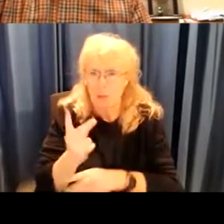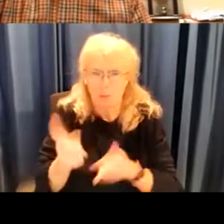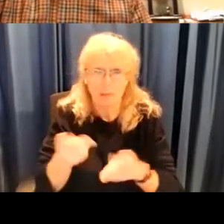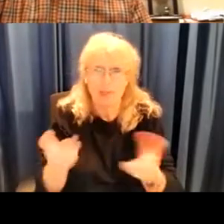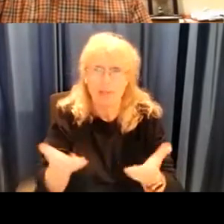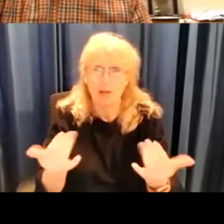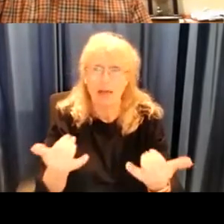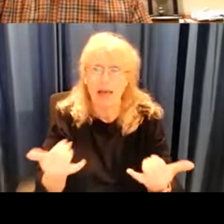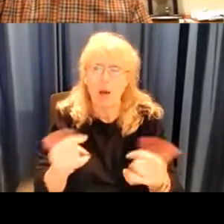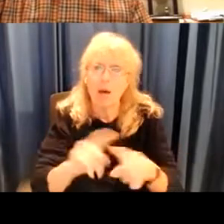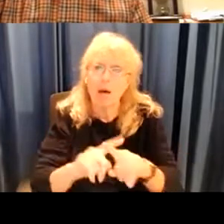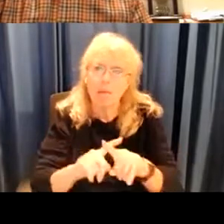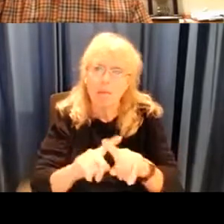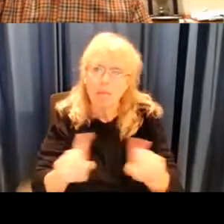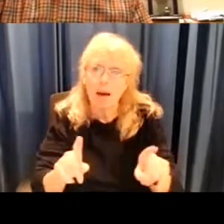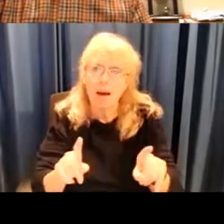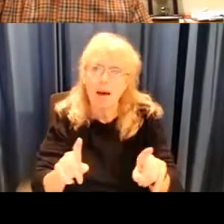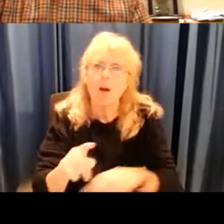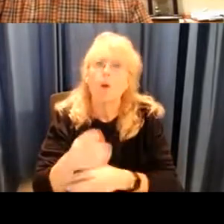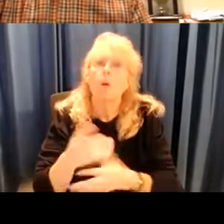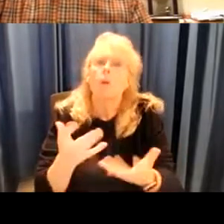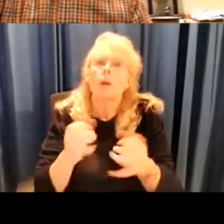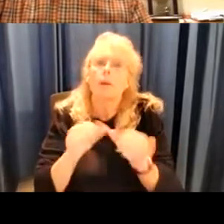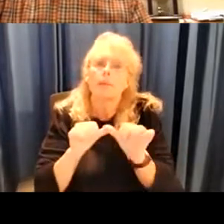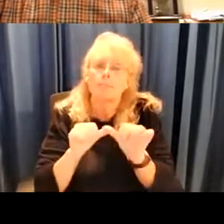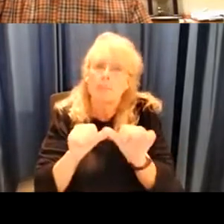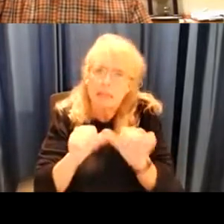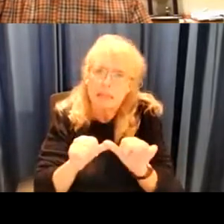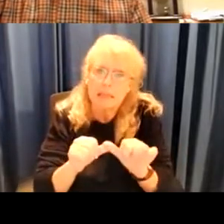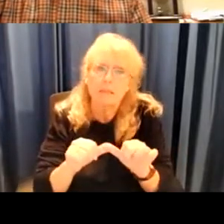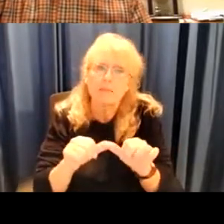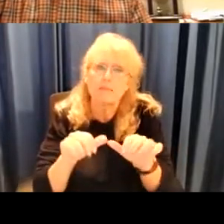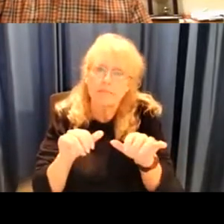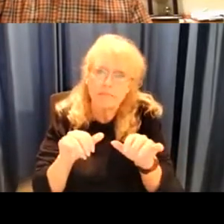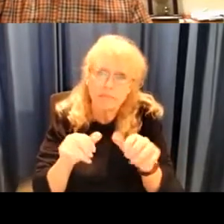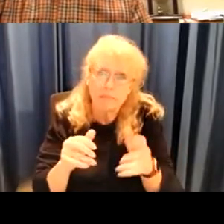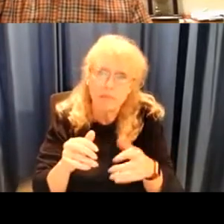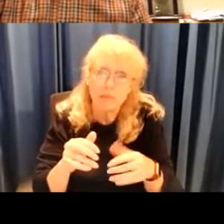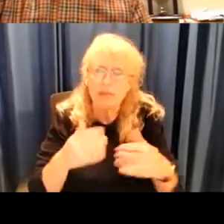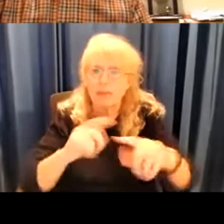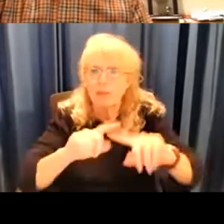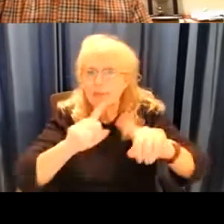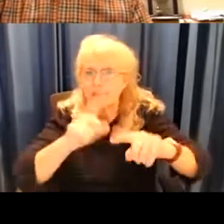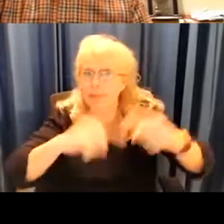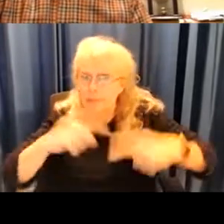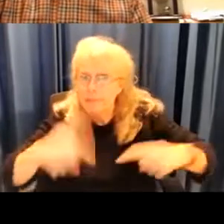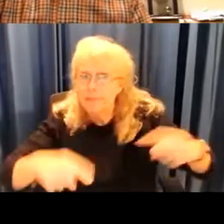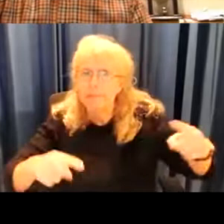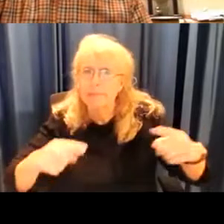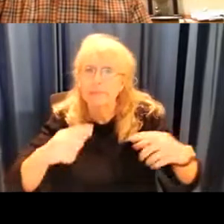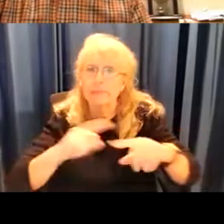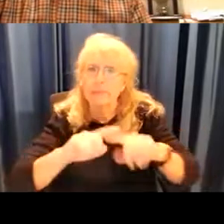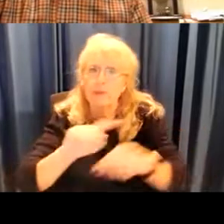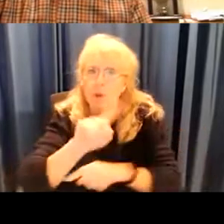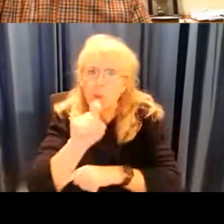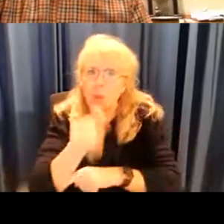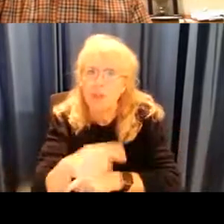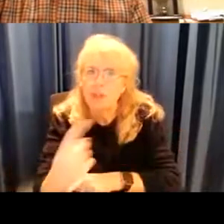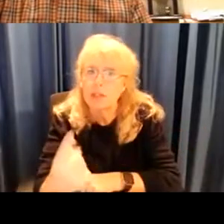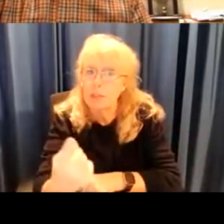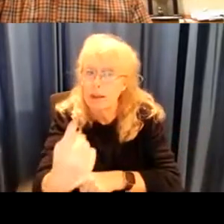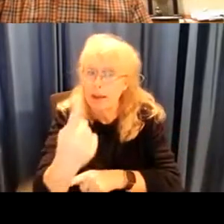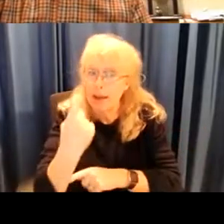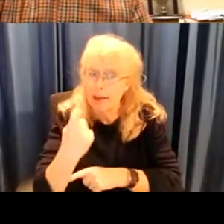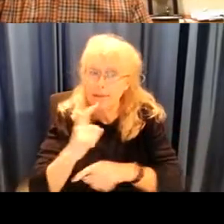be consistent, we're going to try to get a diverse array of voices and questions. So if a person has already had a question asked and